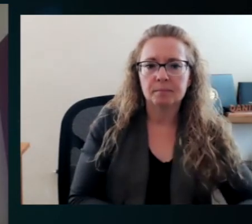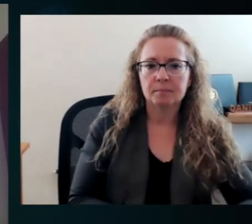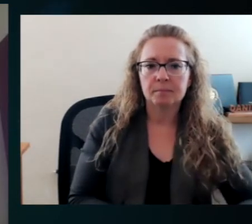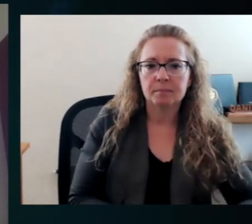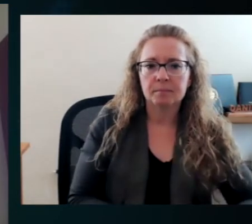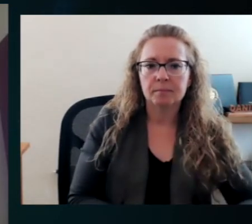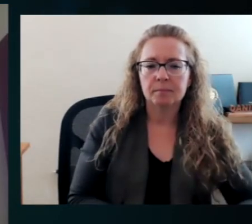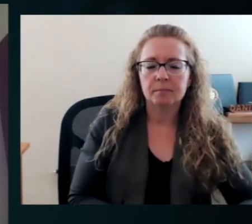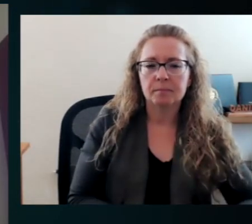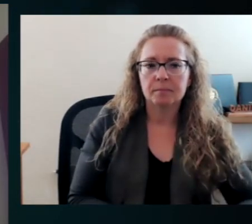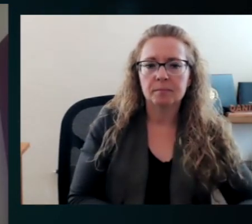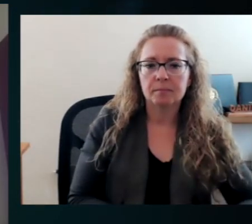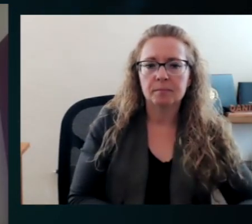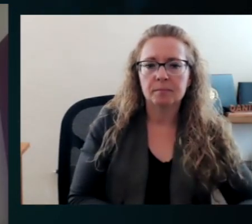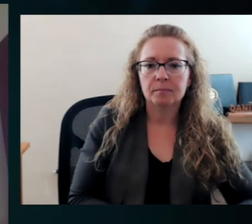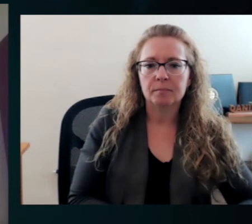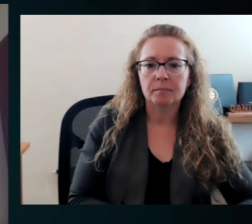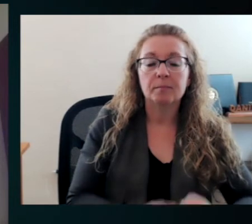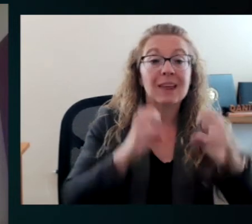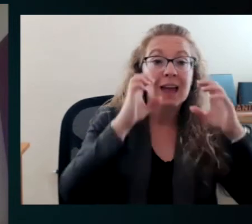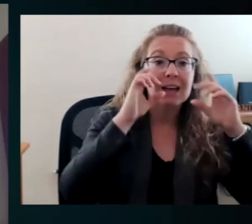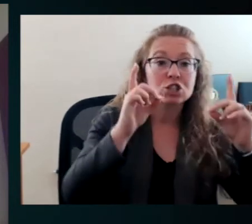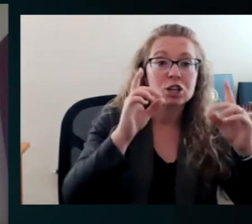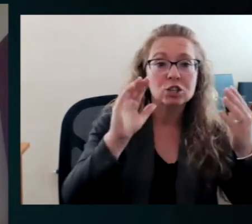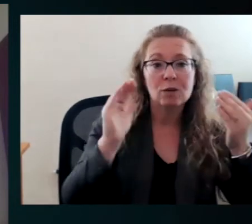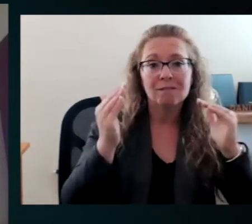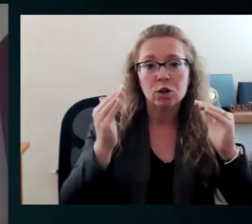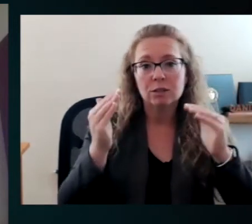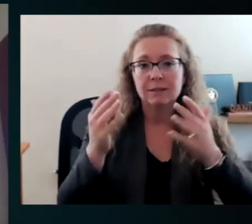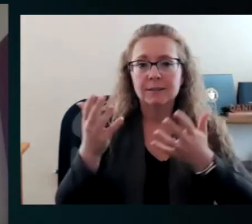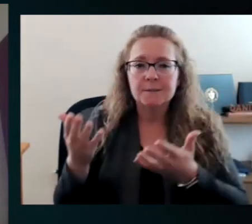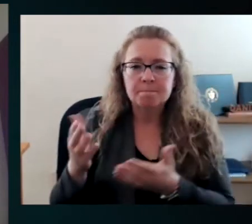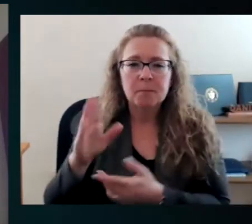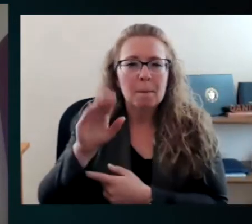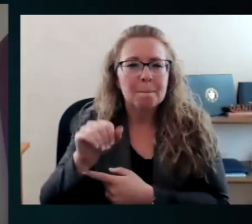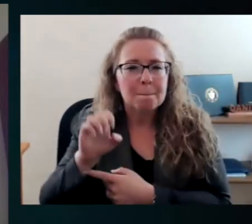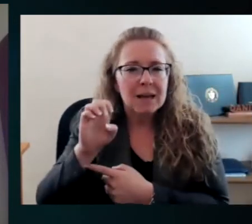Yeah, educational versus maybe the base functional work.